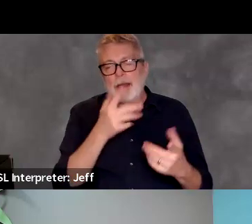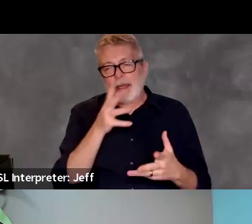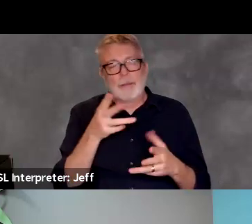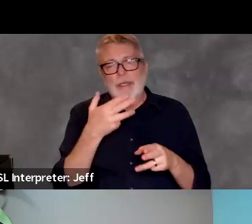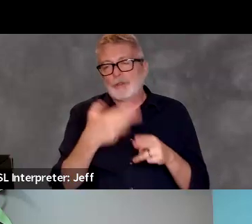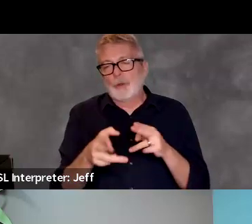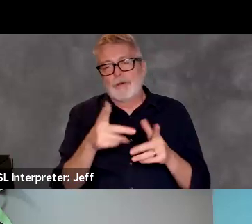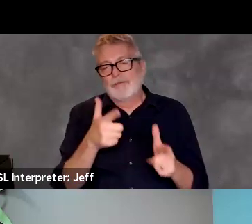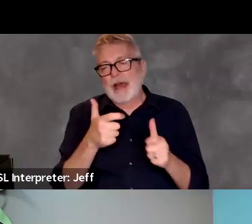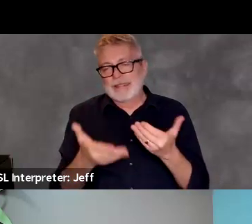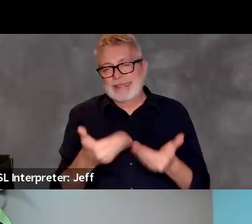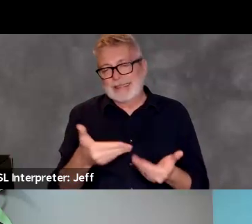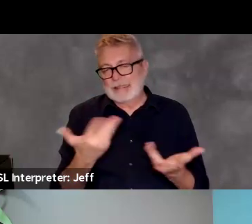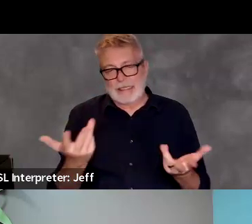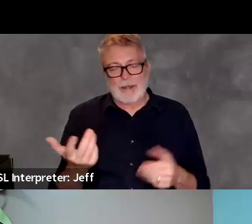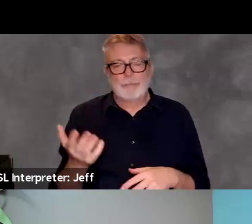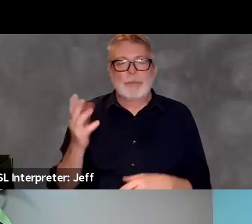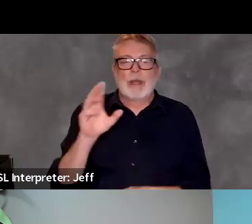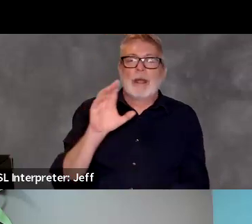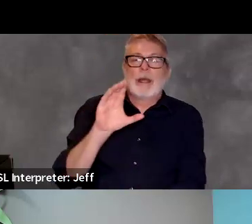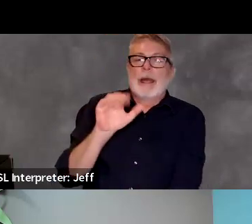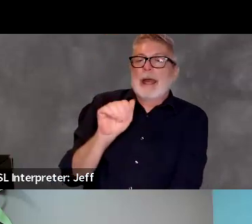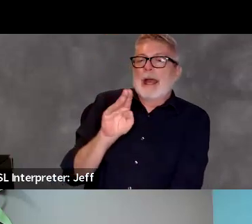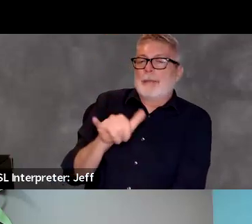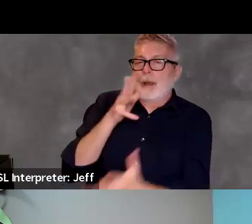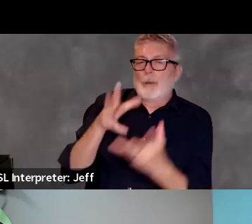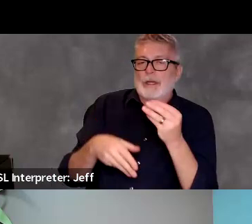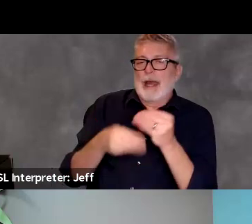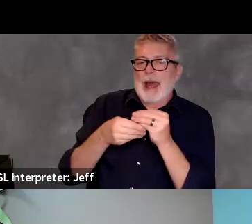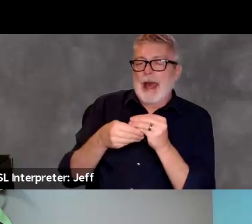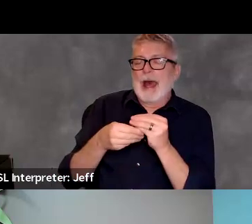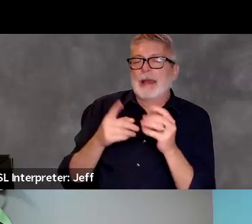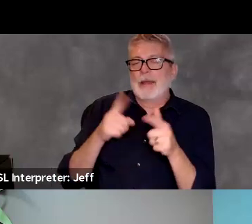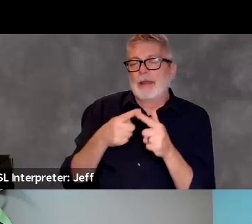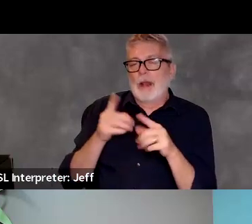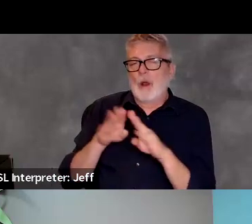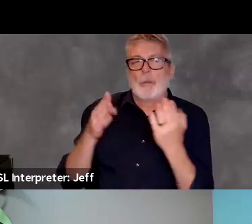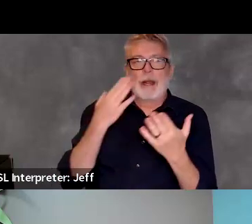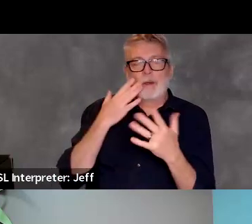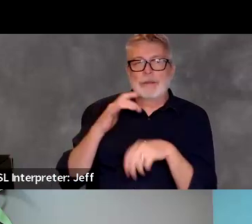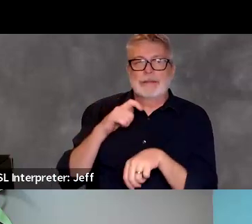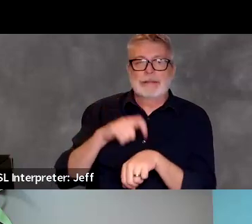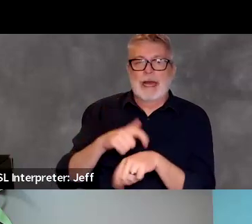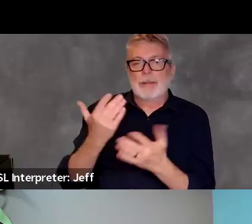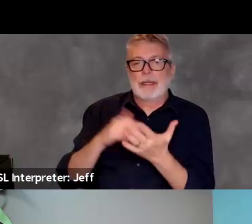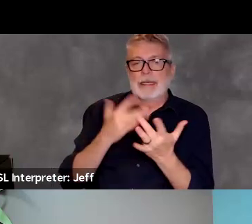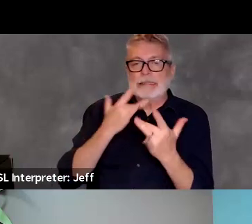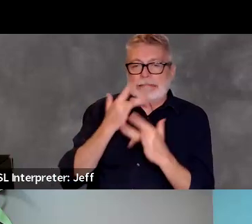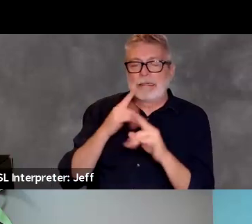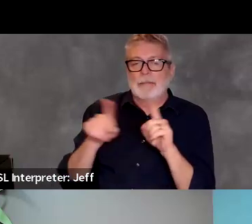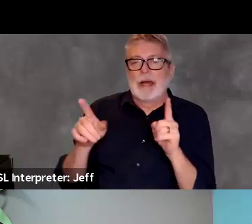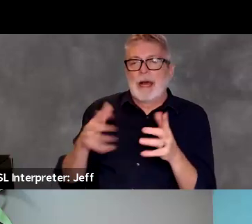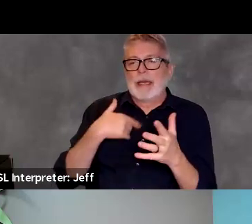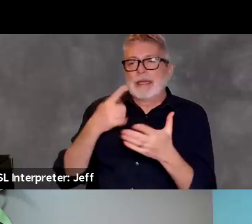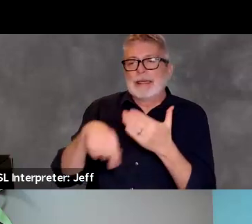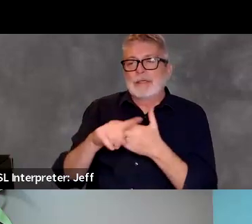easy. Yeah. And then I was also going to just say, and we'll open up, I know we're short on time, a lot on here. Next